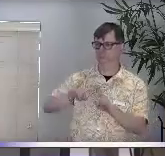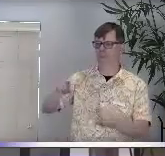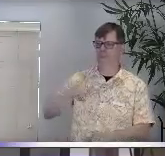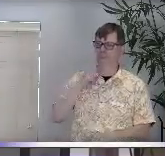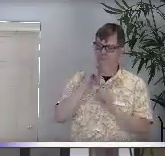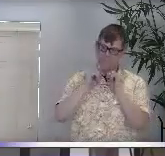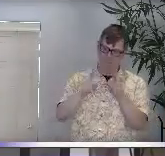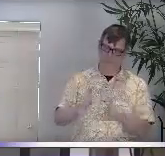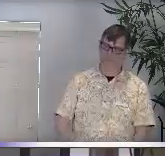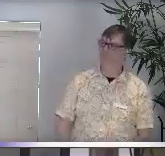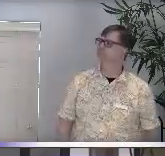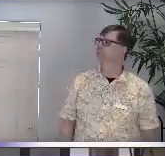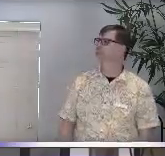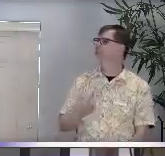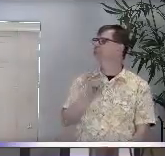about is